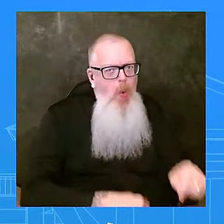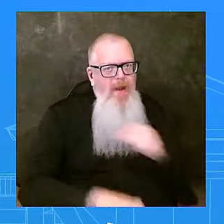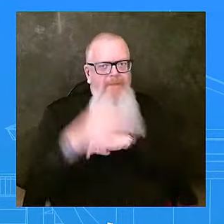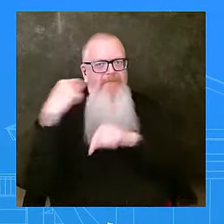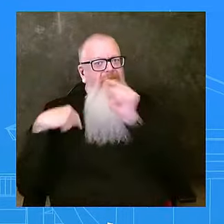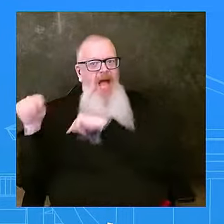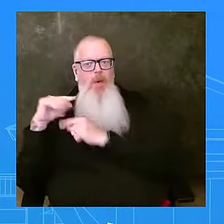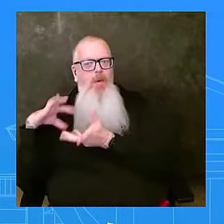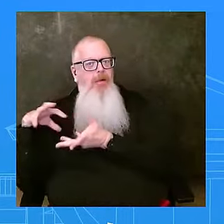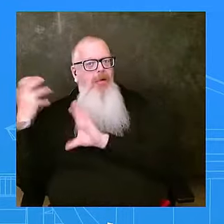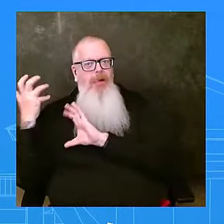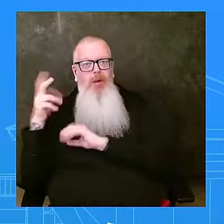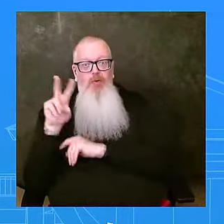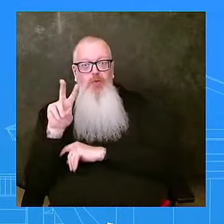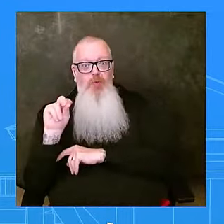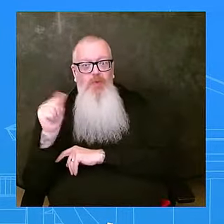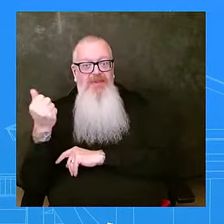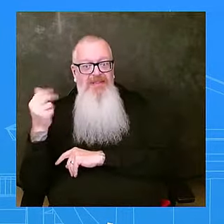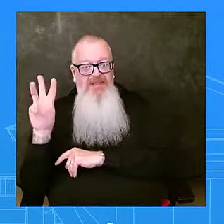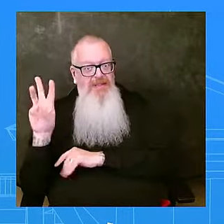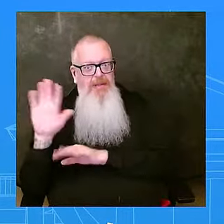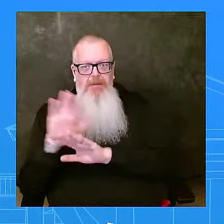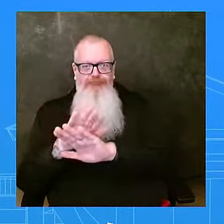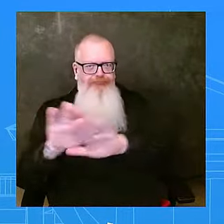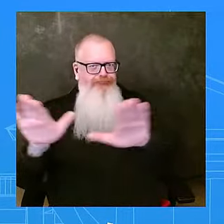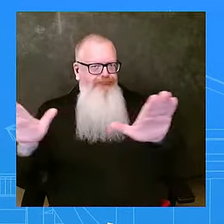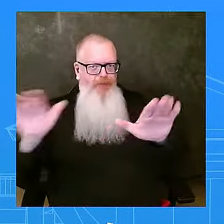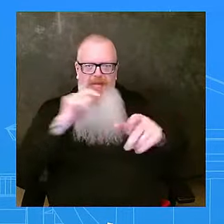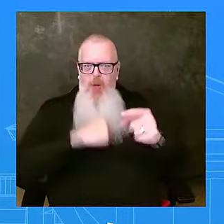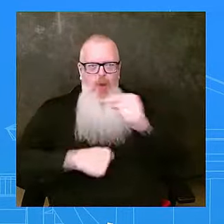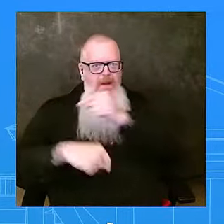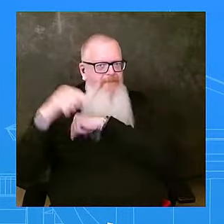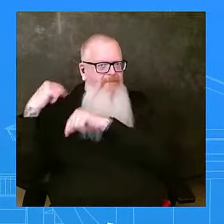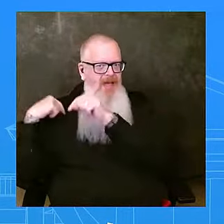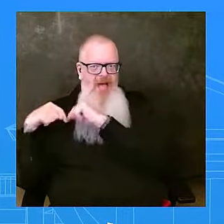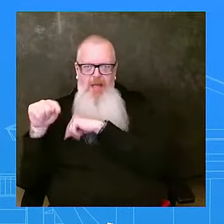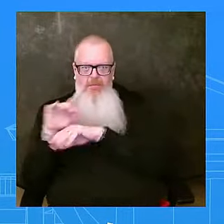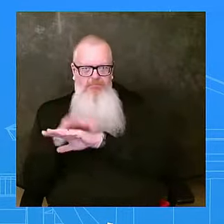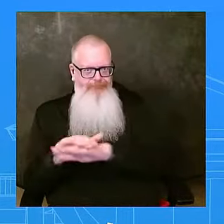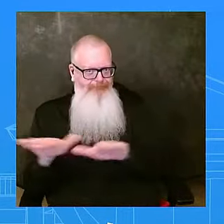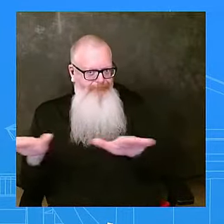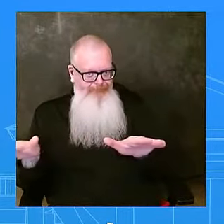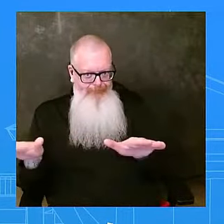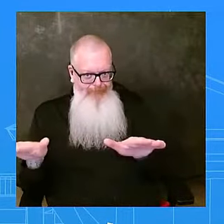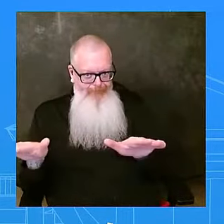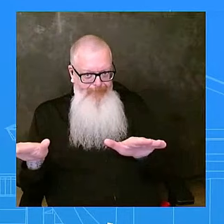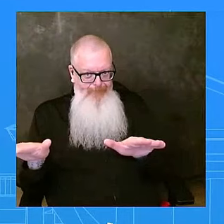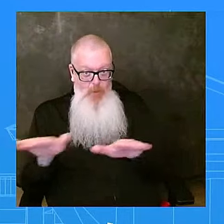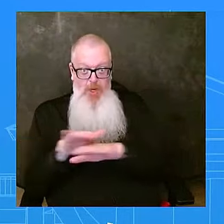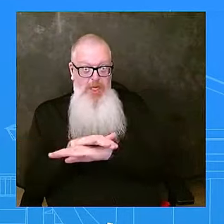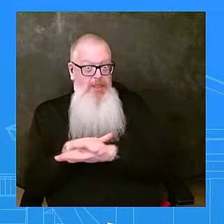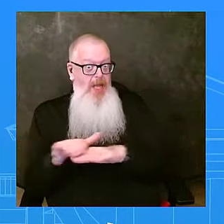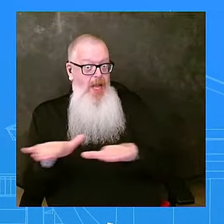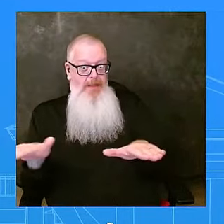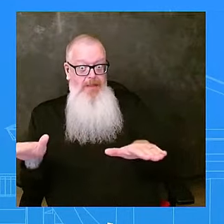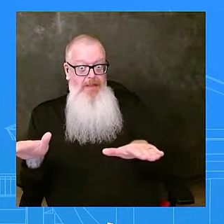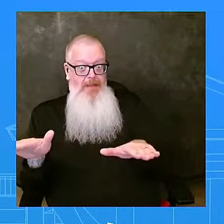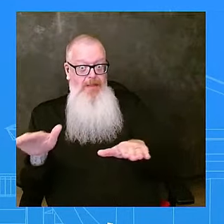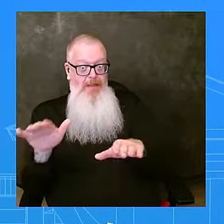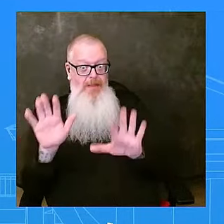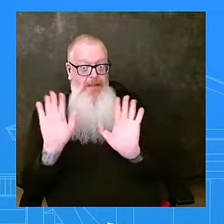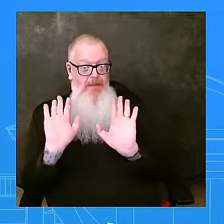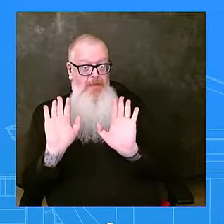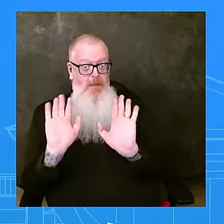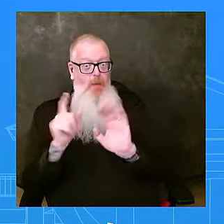saw the last time around in the last administration. It should not be about someone's personal agenda. It should